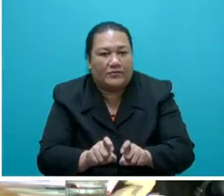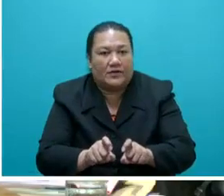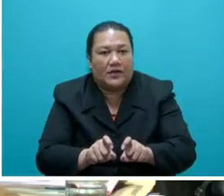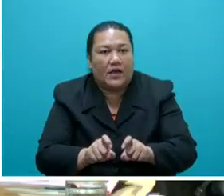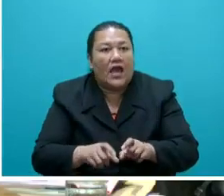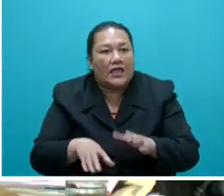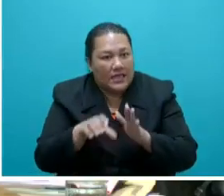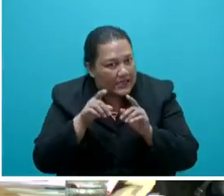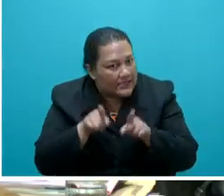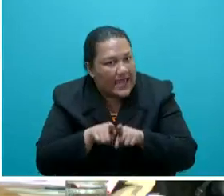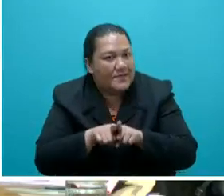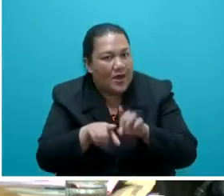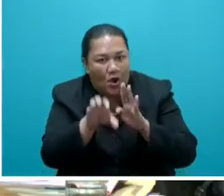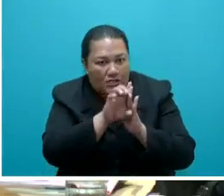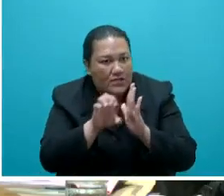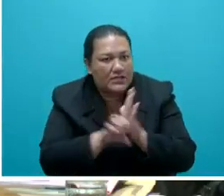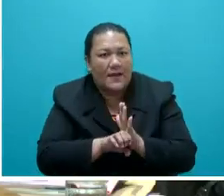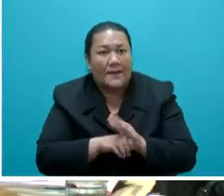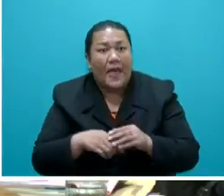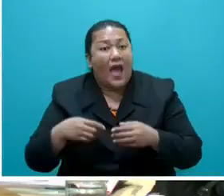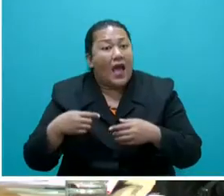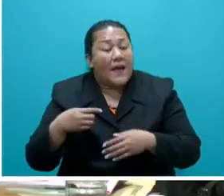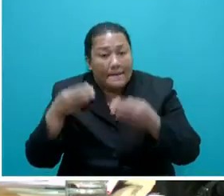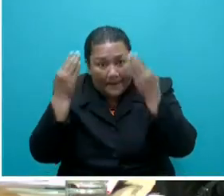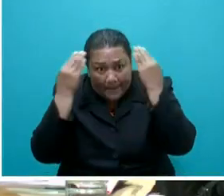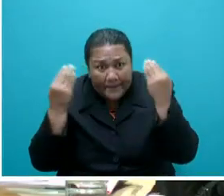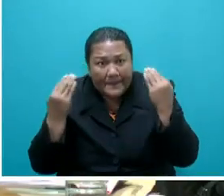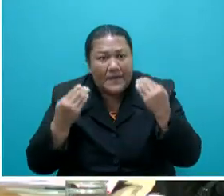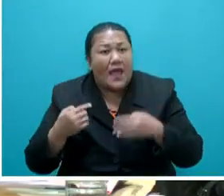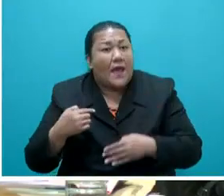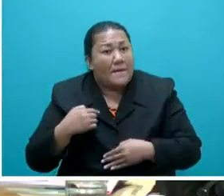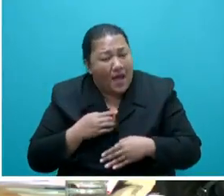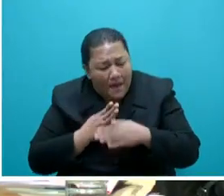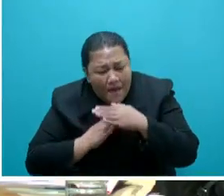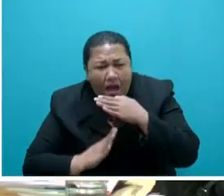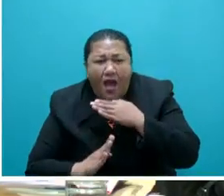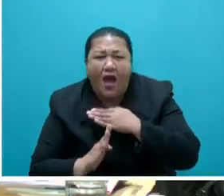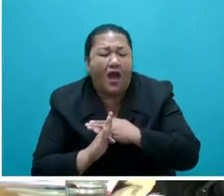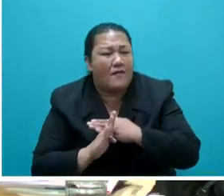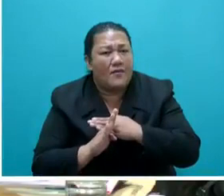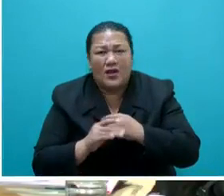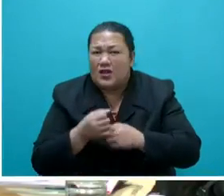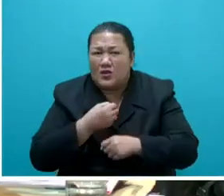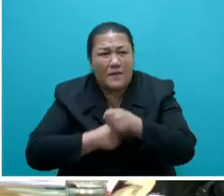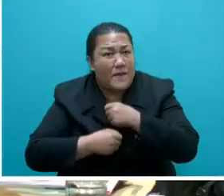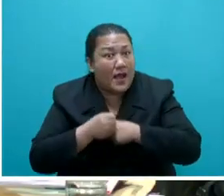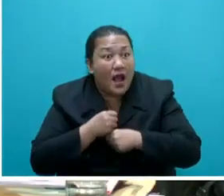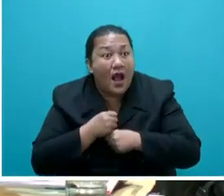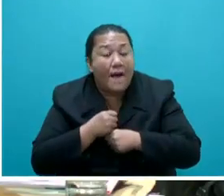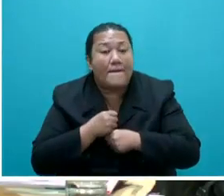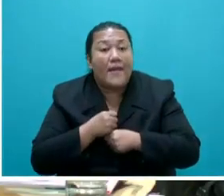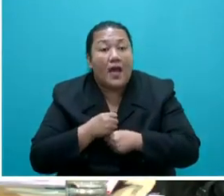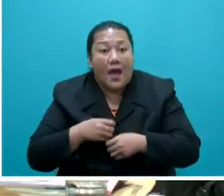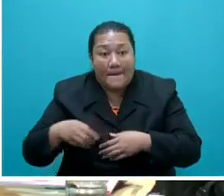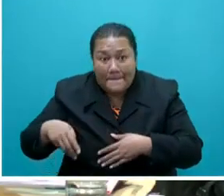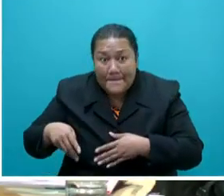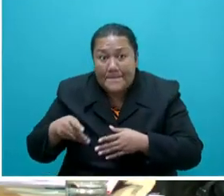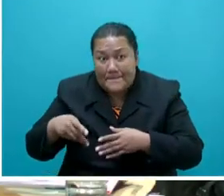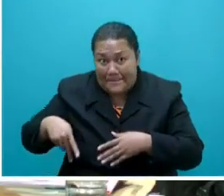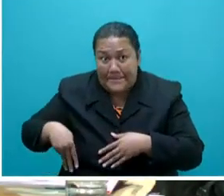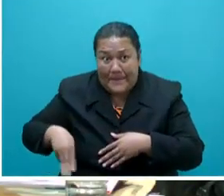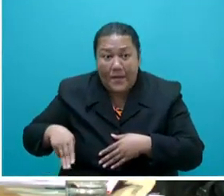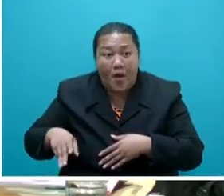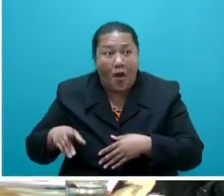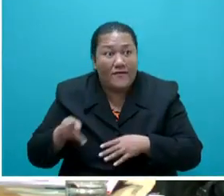Speaker, I am humbled to be part of a government that has the people of this country at heart, especially